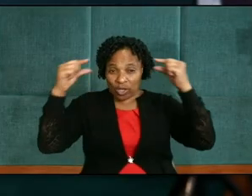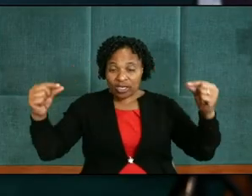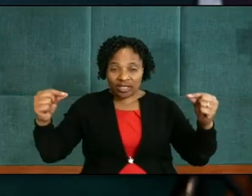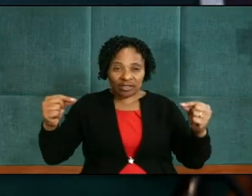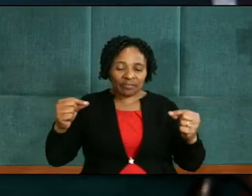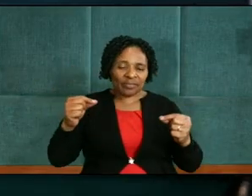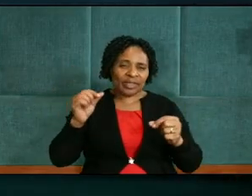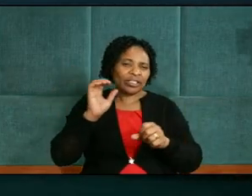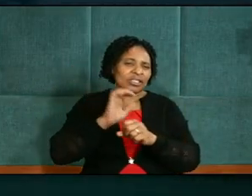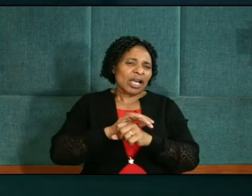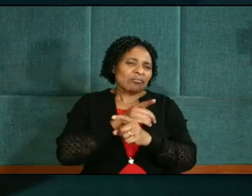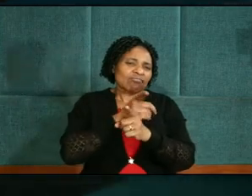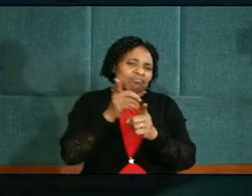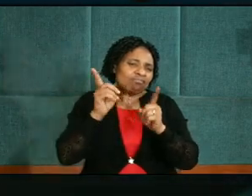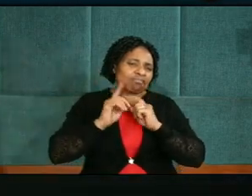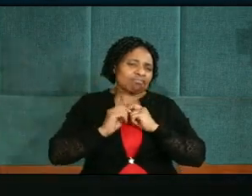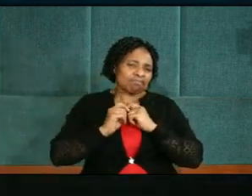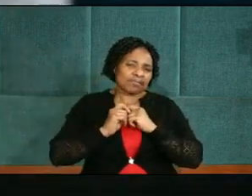shut.